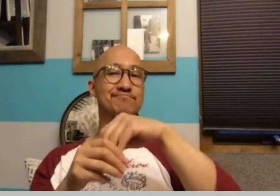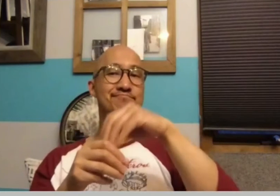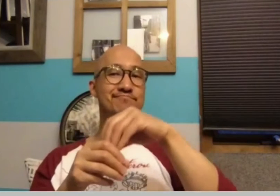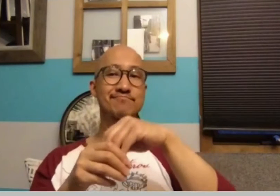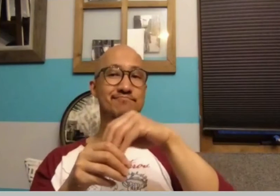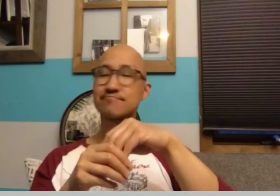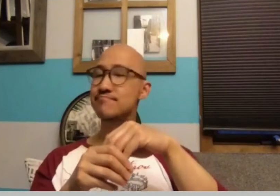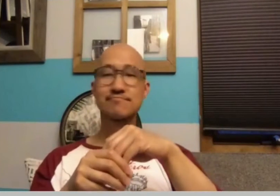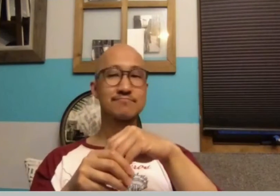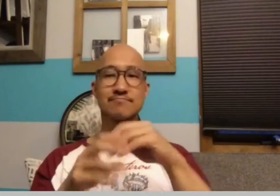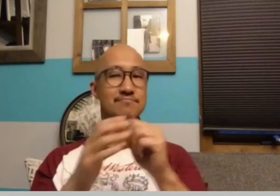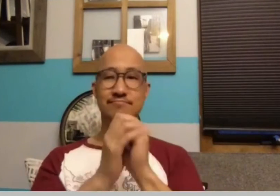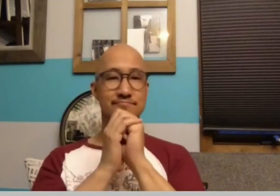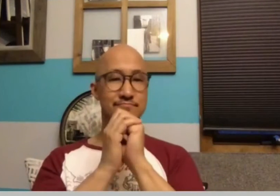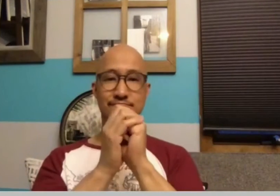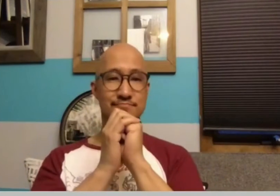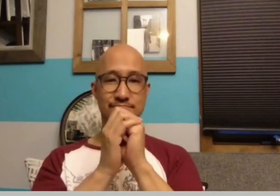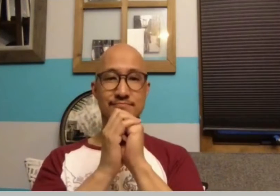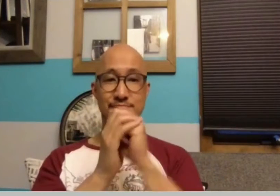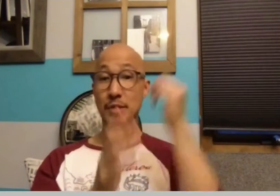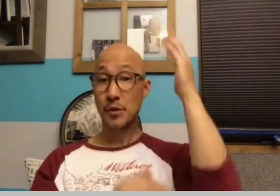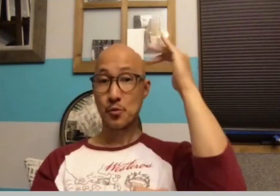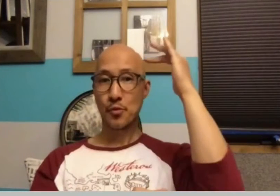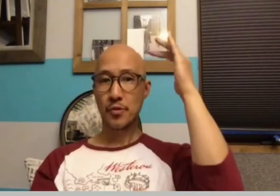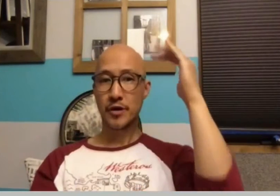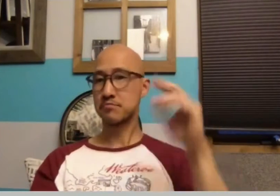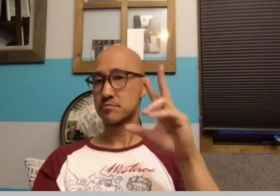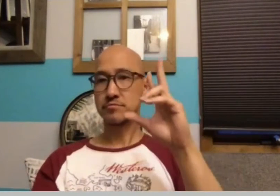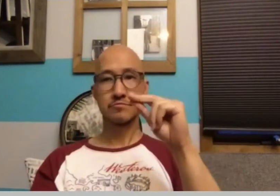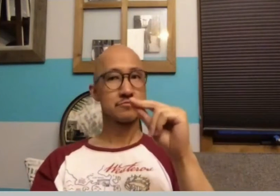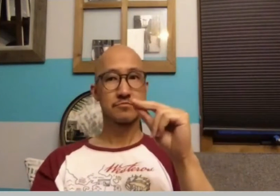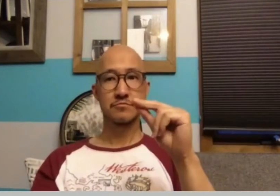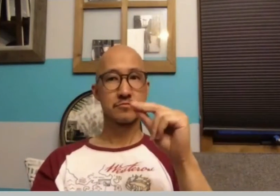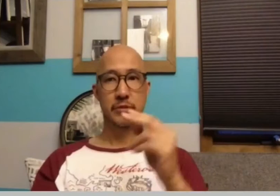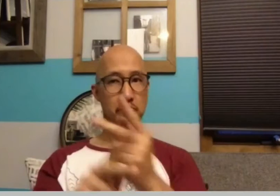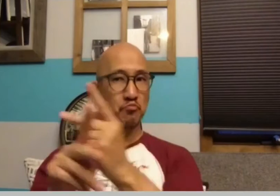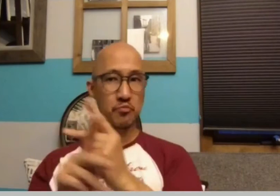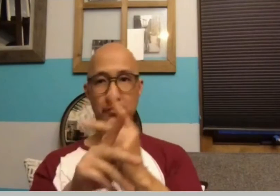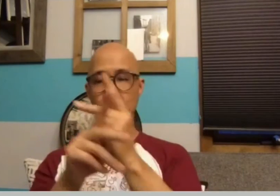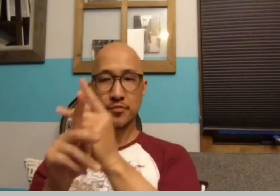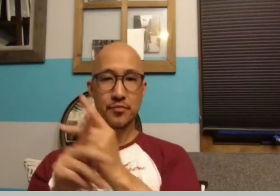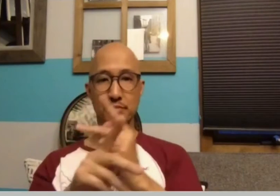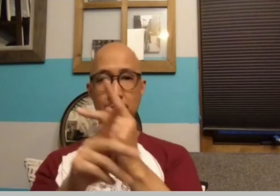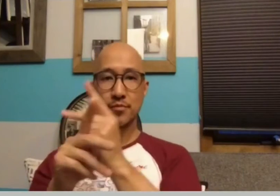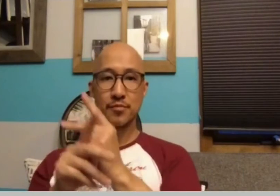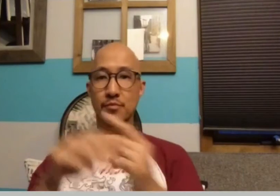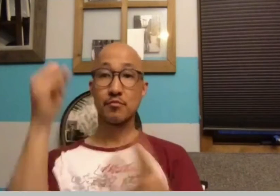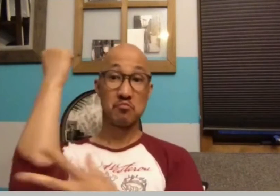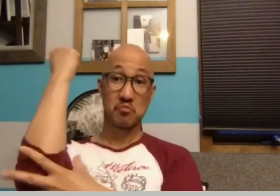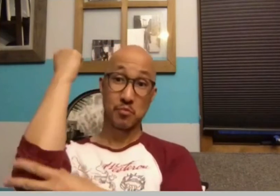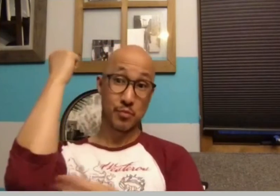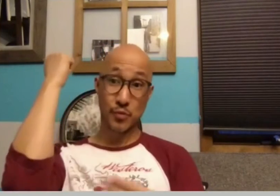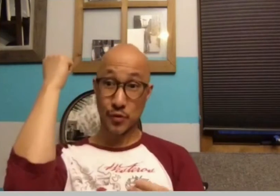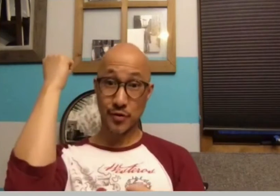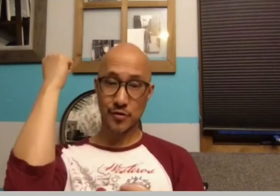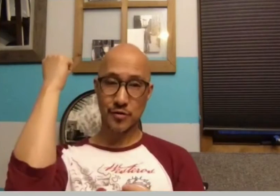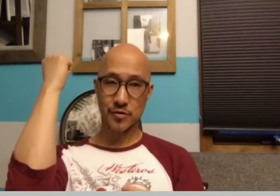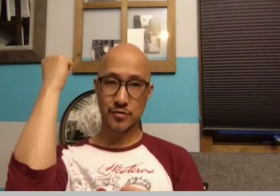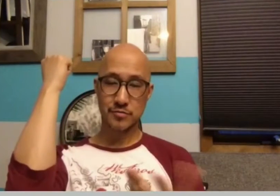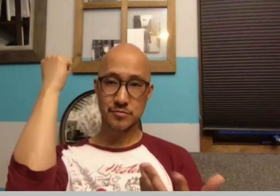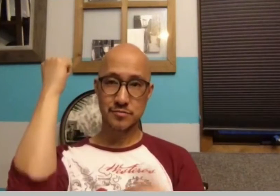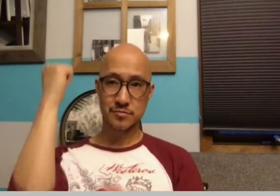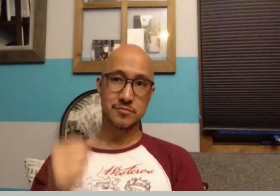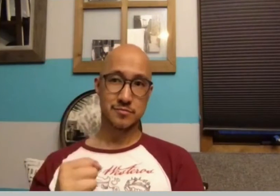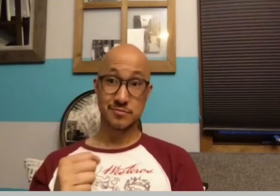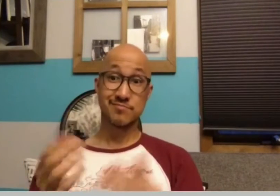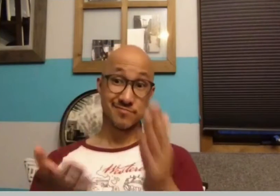mark. If you look at Amos talks a lot about this. So Amos chapters 2, 4, and 5 all talk about how they trampled the poor, they oppressed them, they